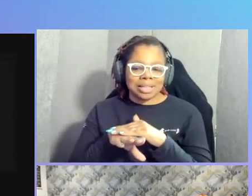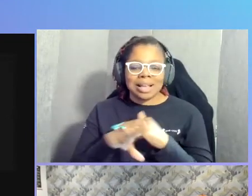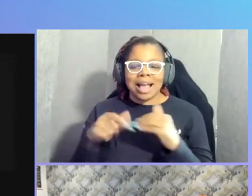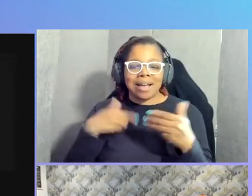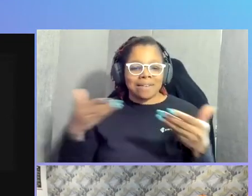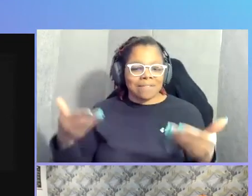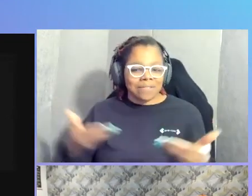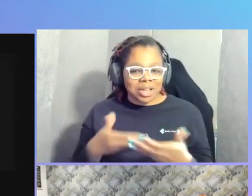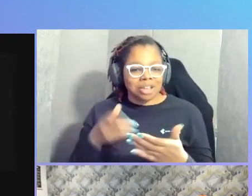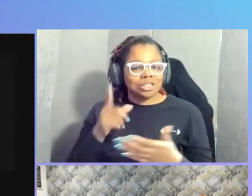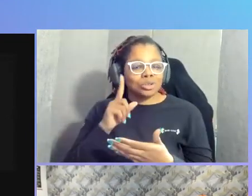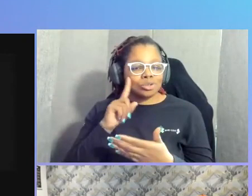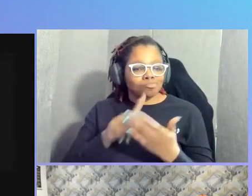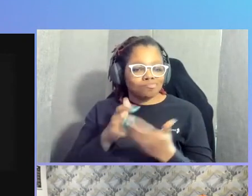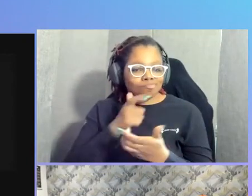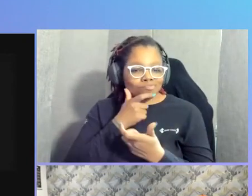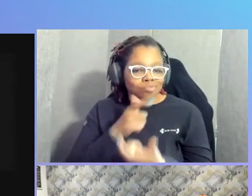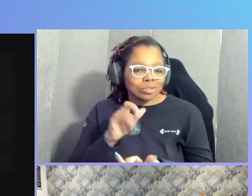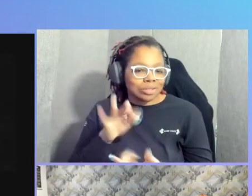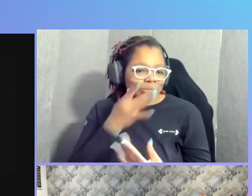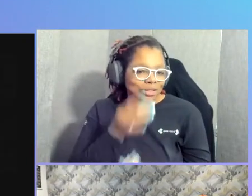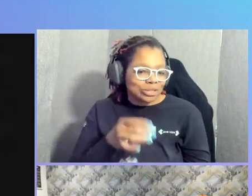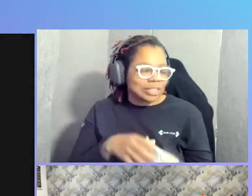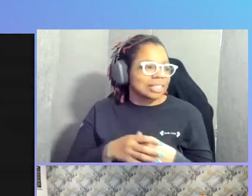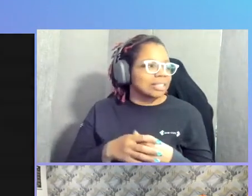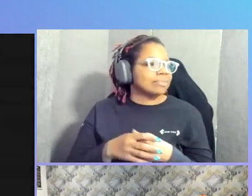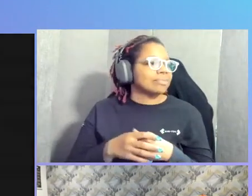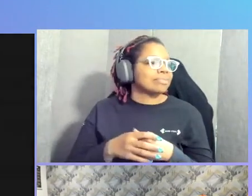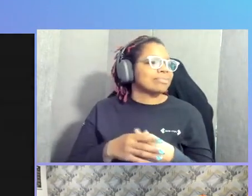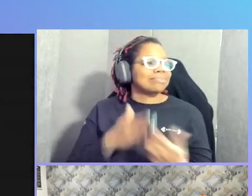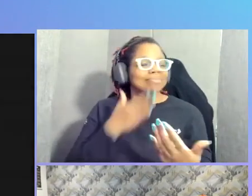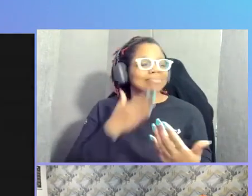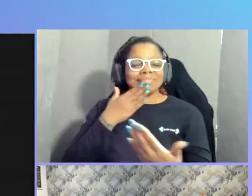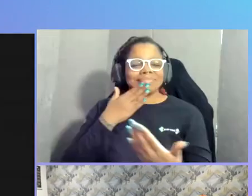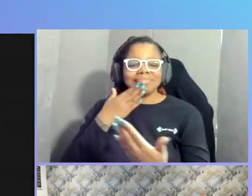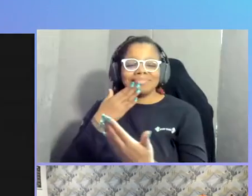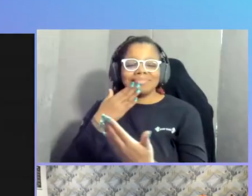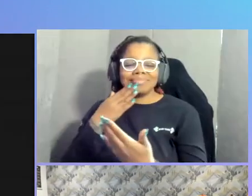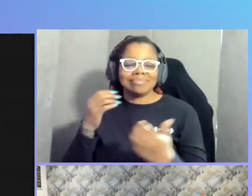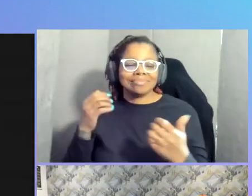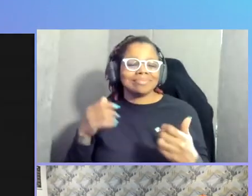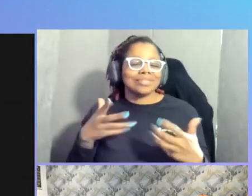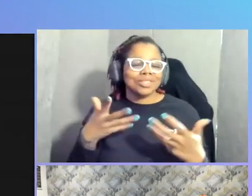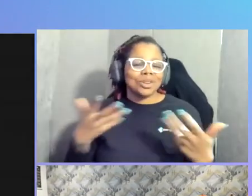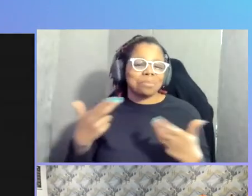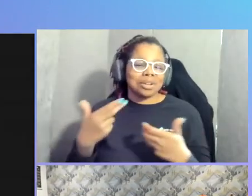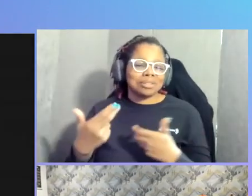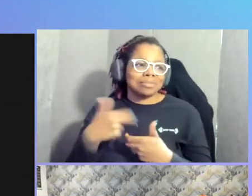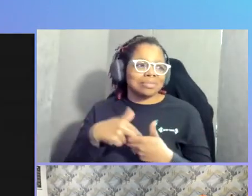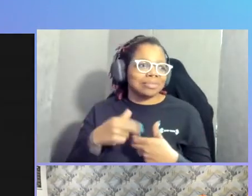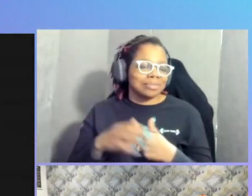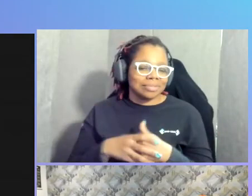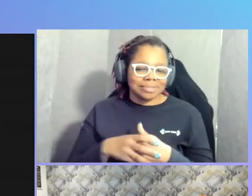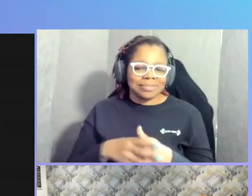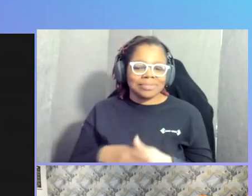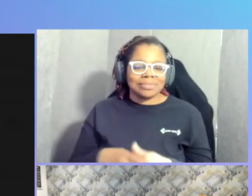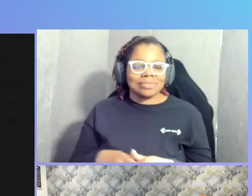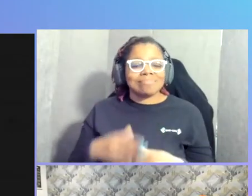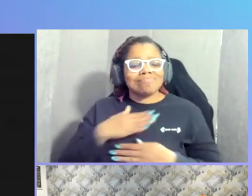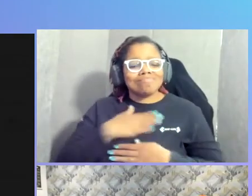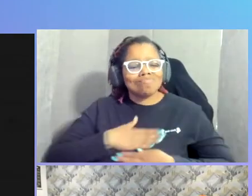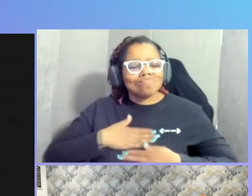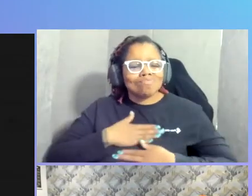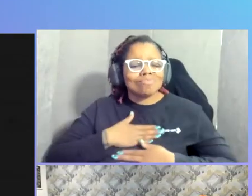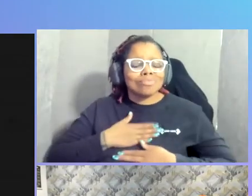invite you to check it out if you want to. Thank you so much for attending this talk. I appreciate your